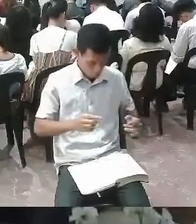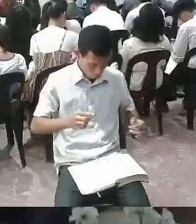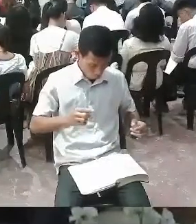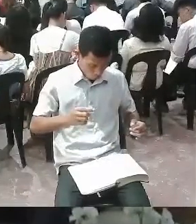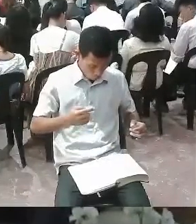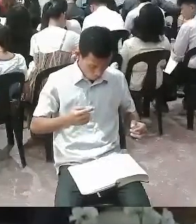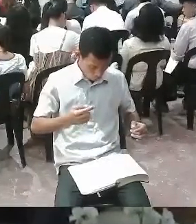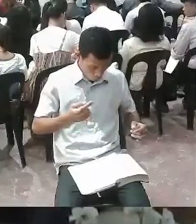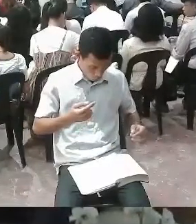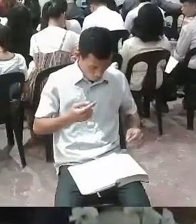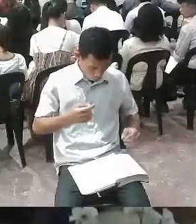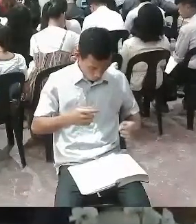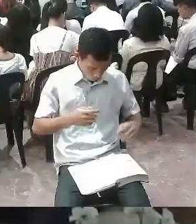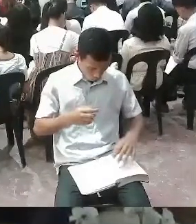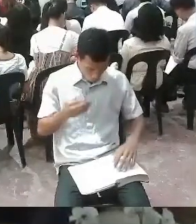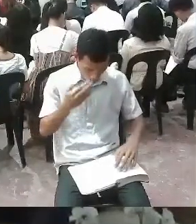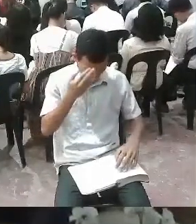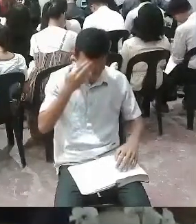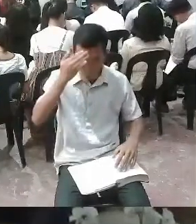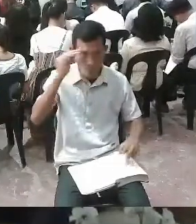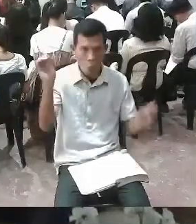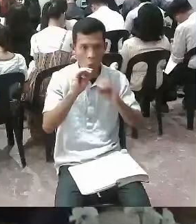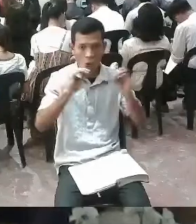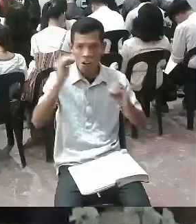"who knew no sin,